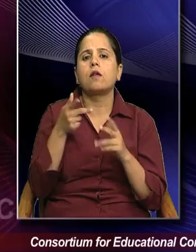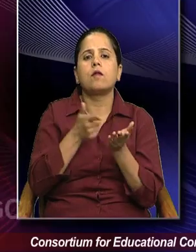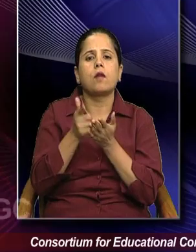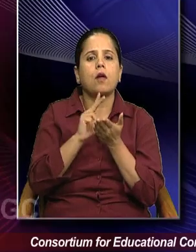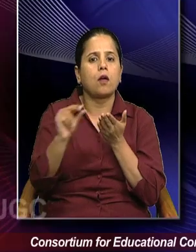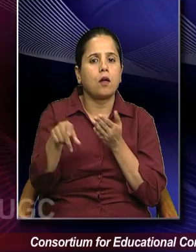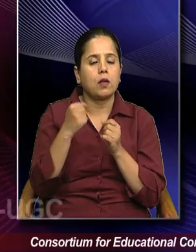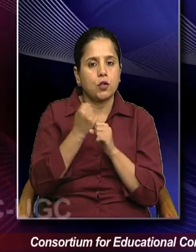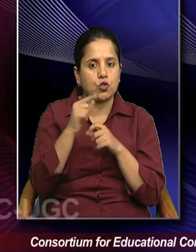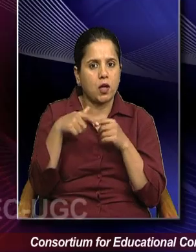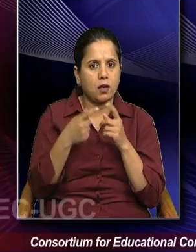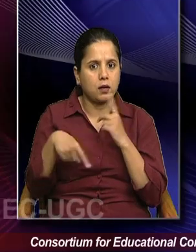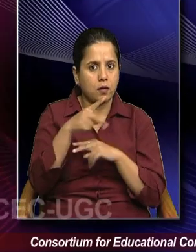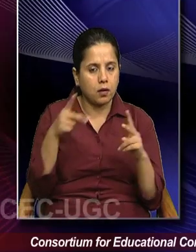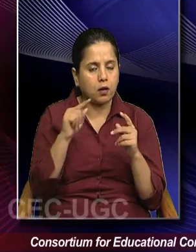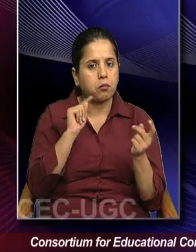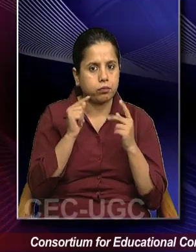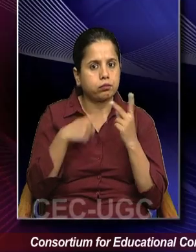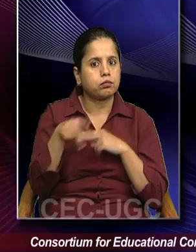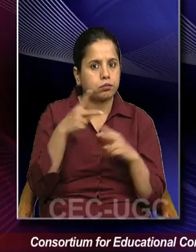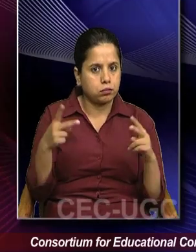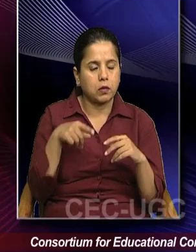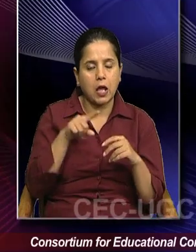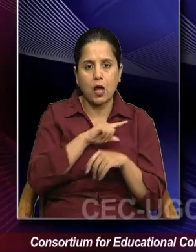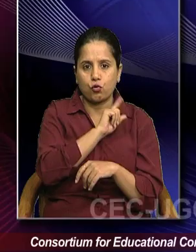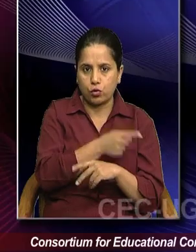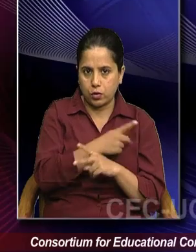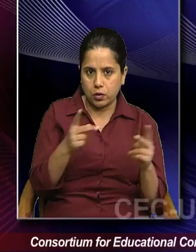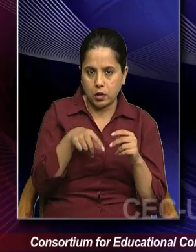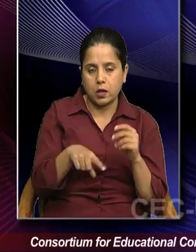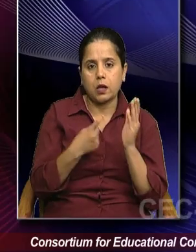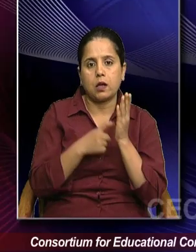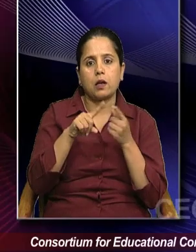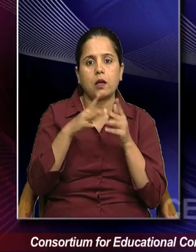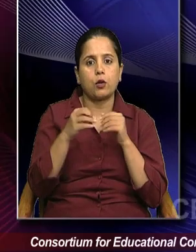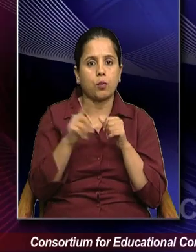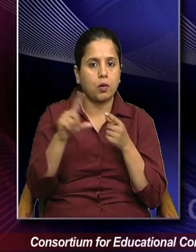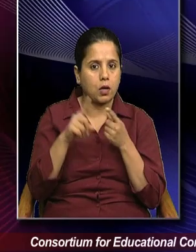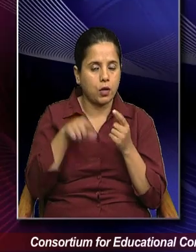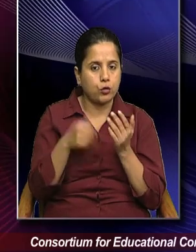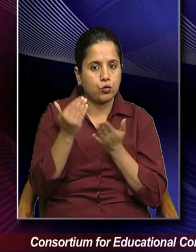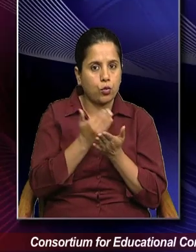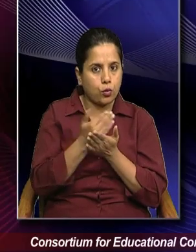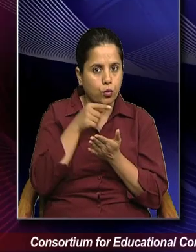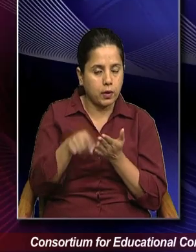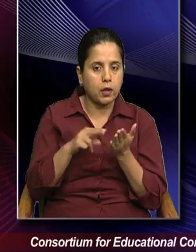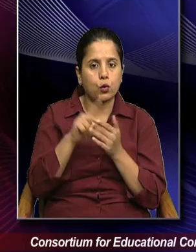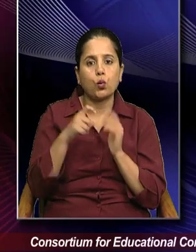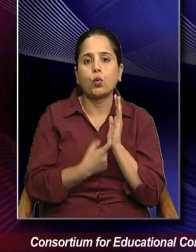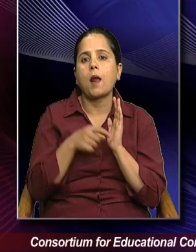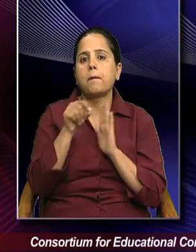and genetically modified debates, energy, renewable storage, nuclear